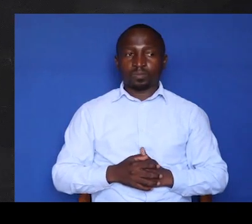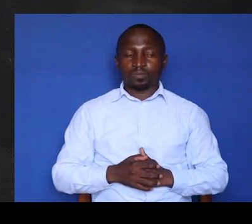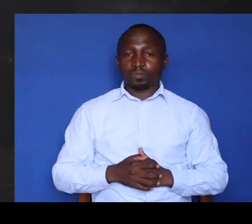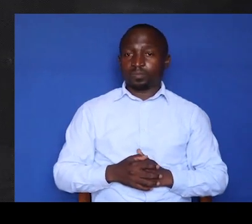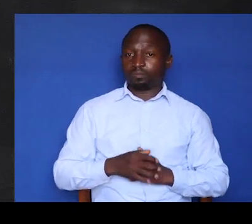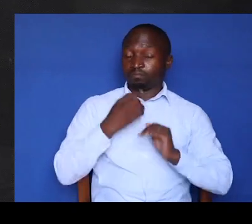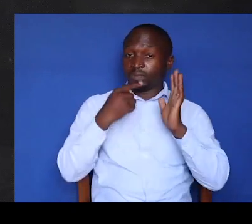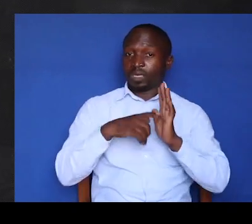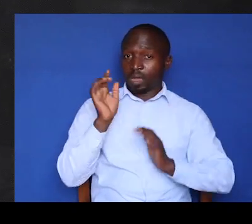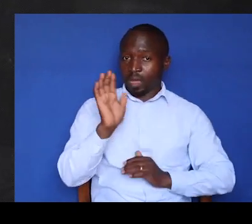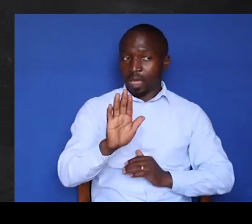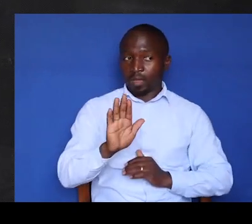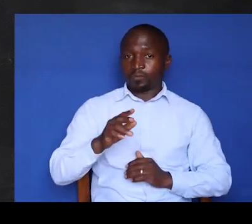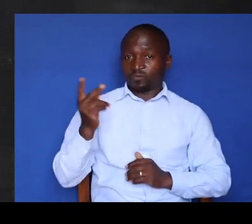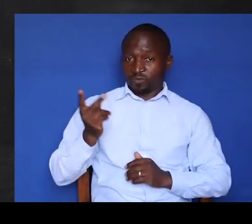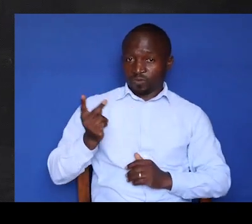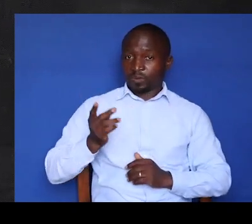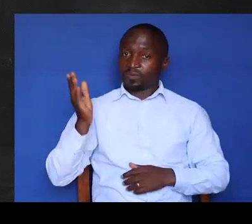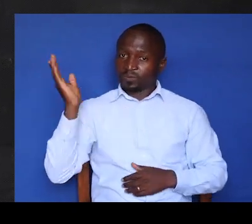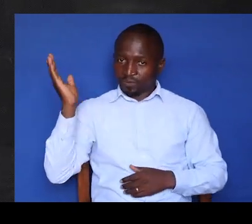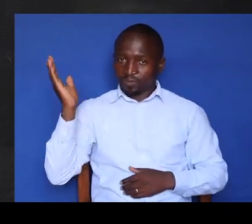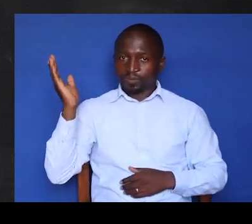It means this